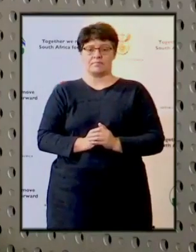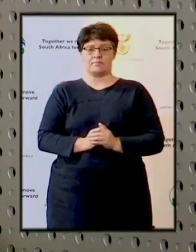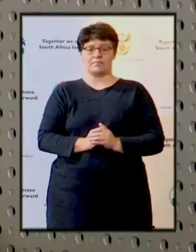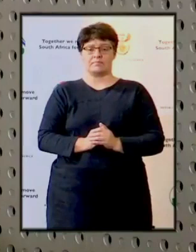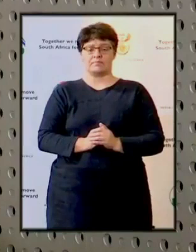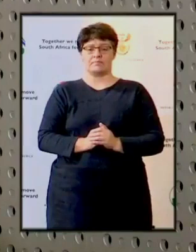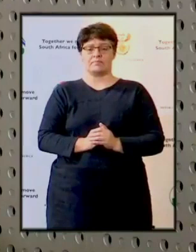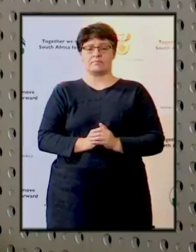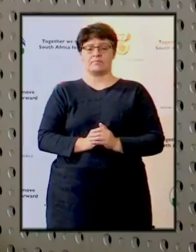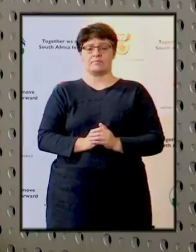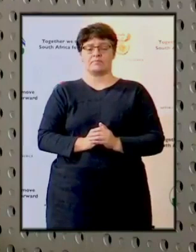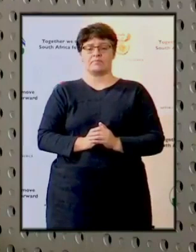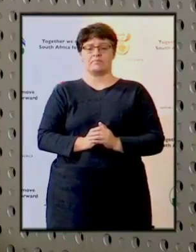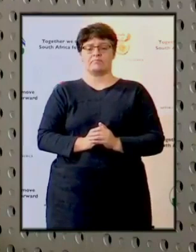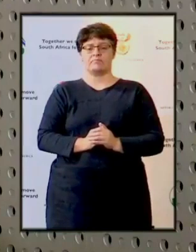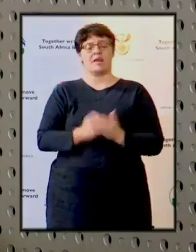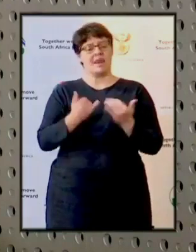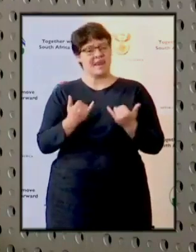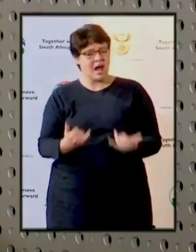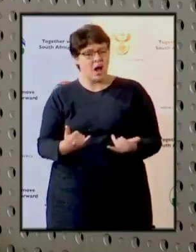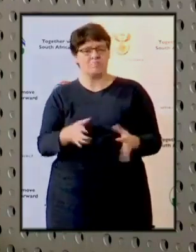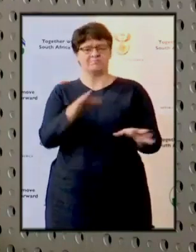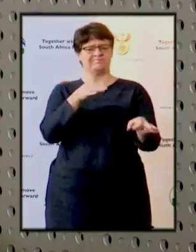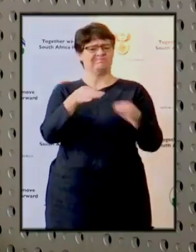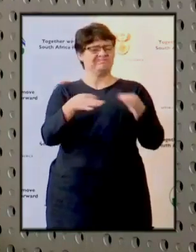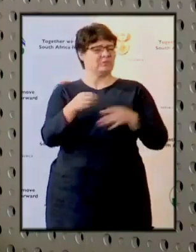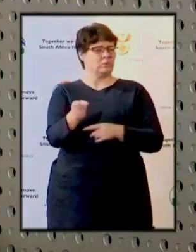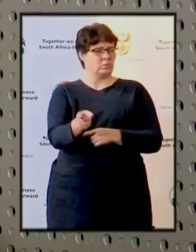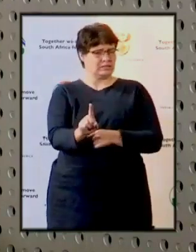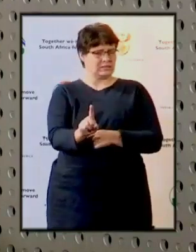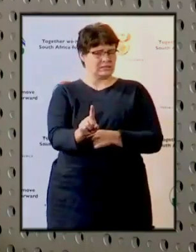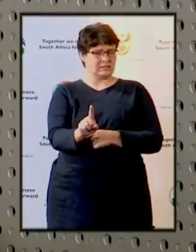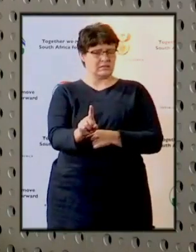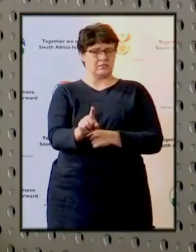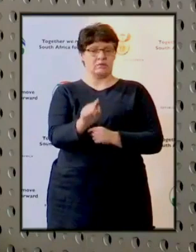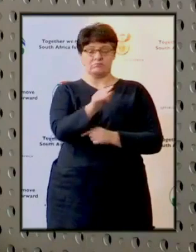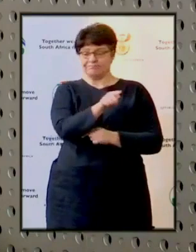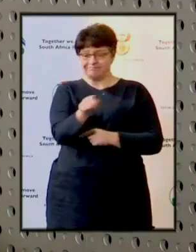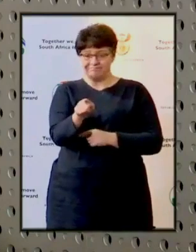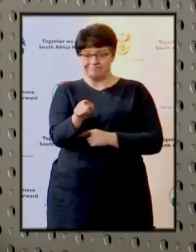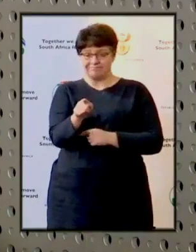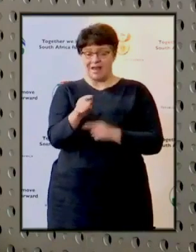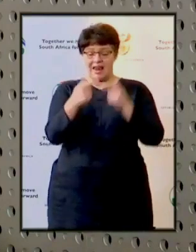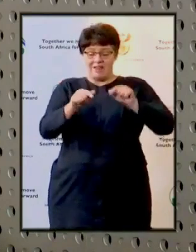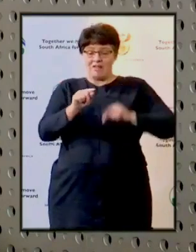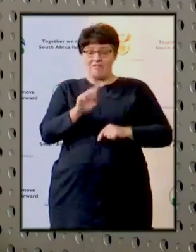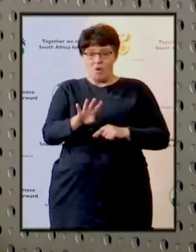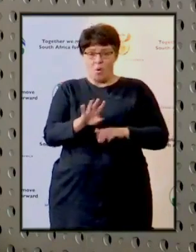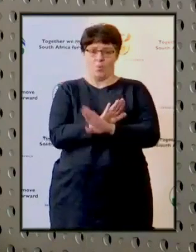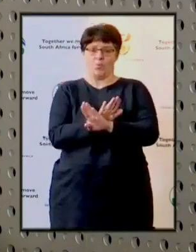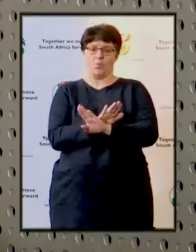to things that are not allowed. We are saying